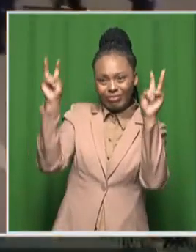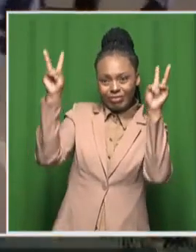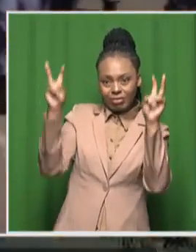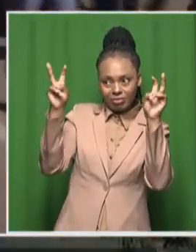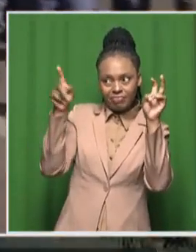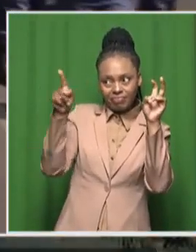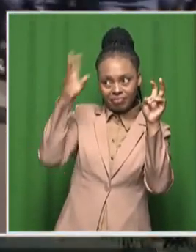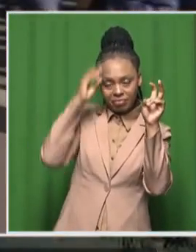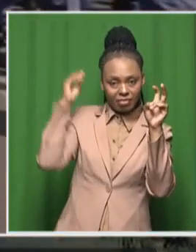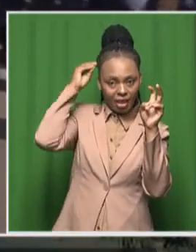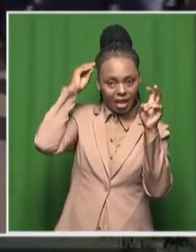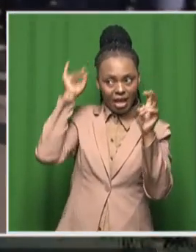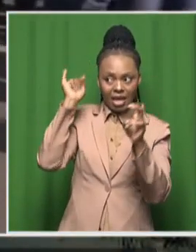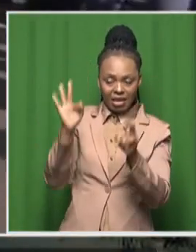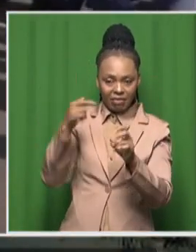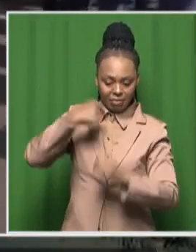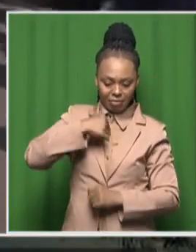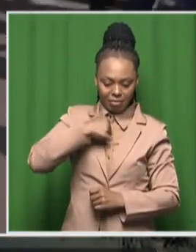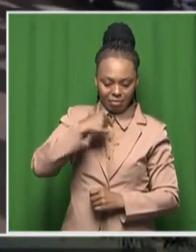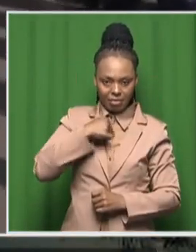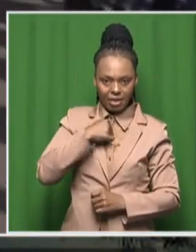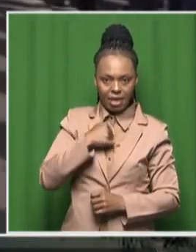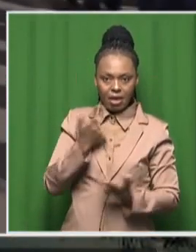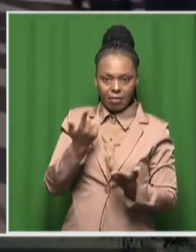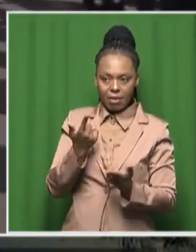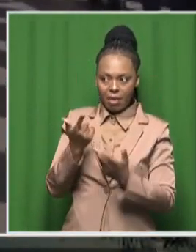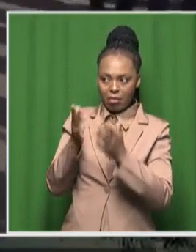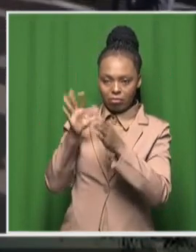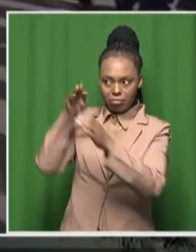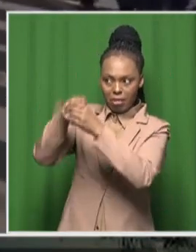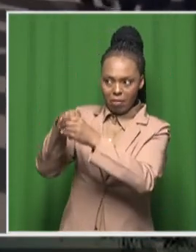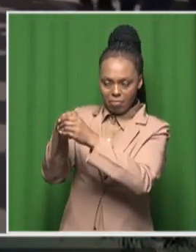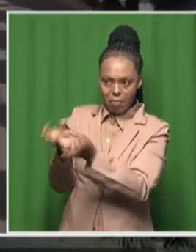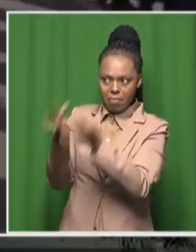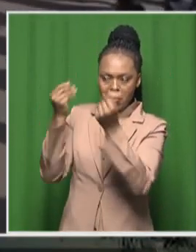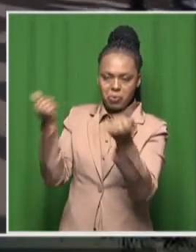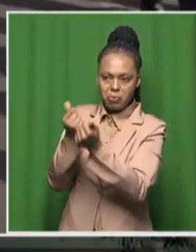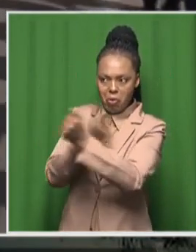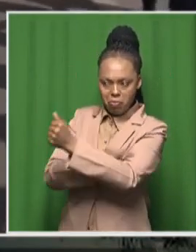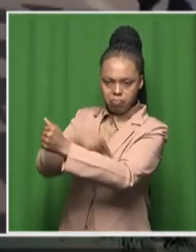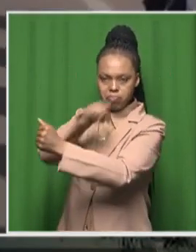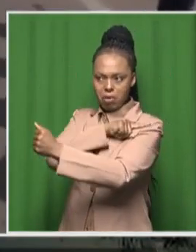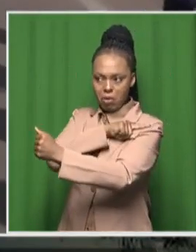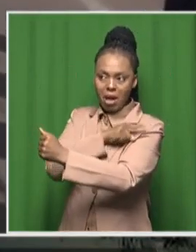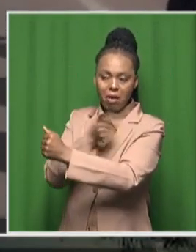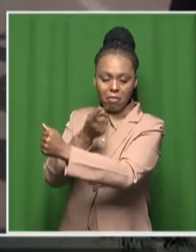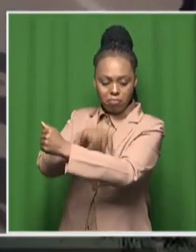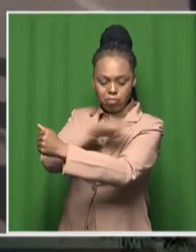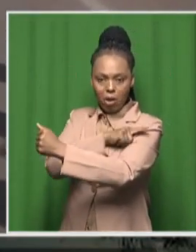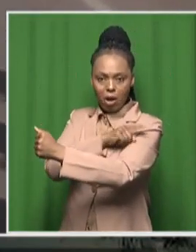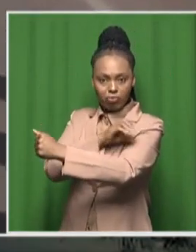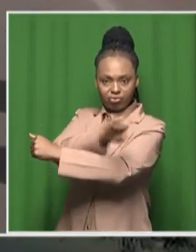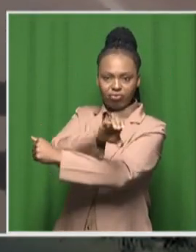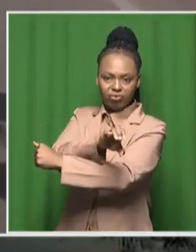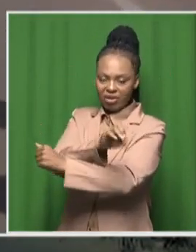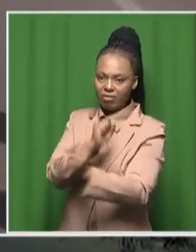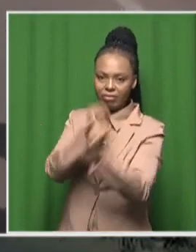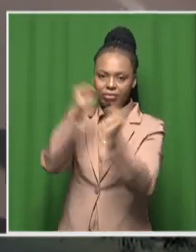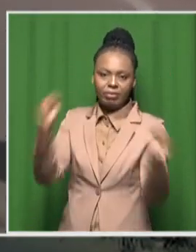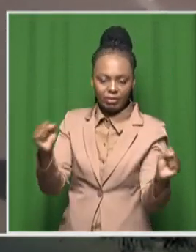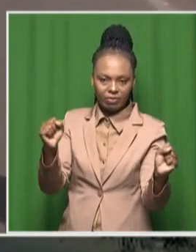unless I am dominant, I'm not going to allow anybody else to have space to articulate